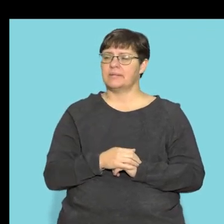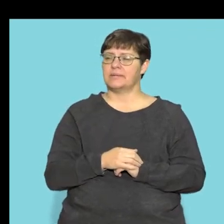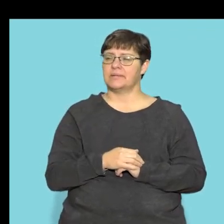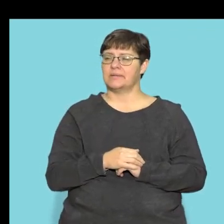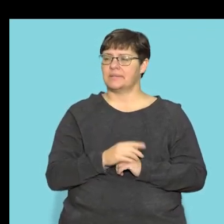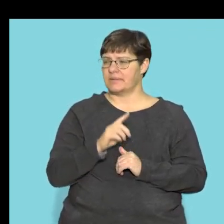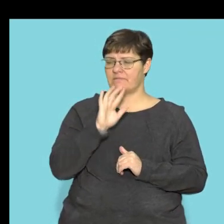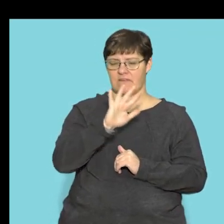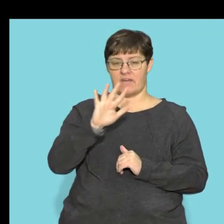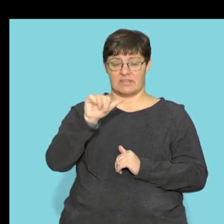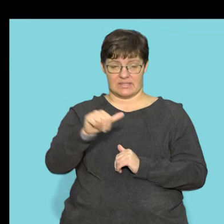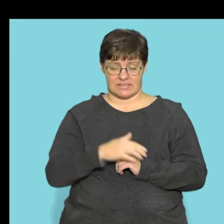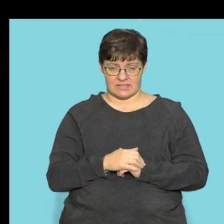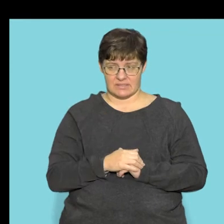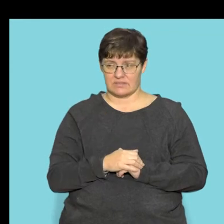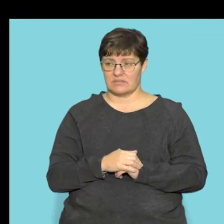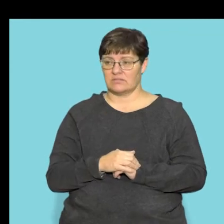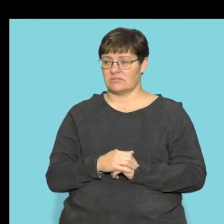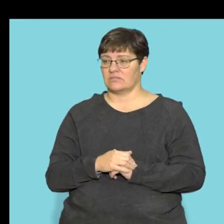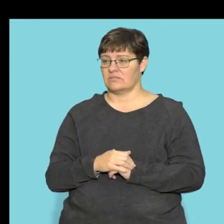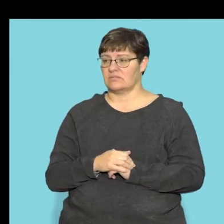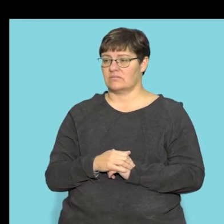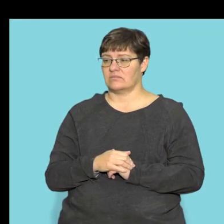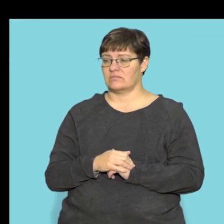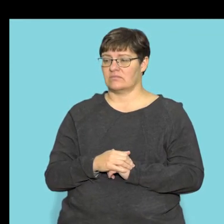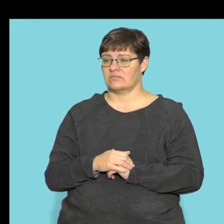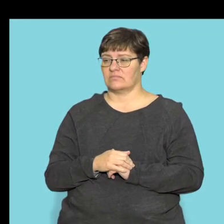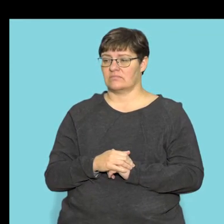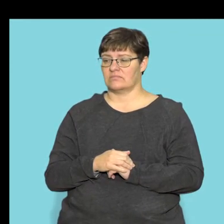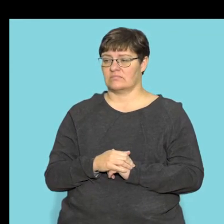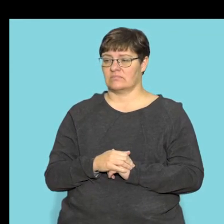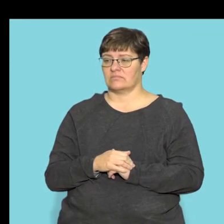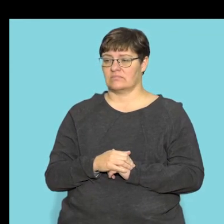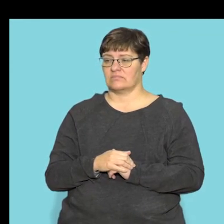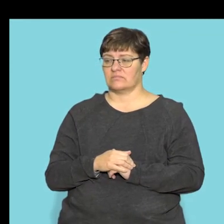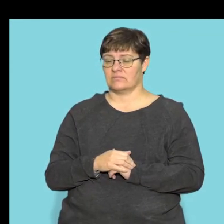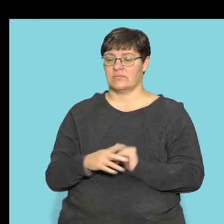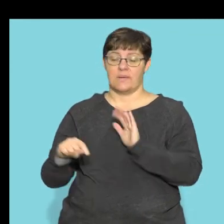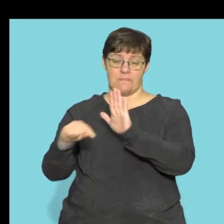1571444, comma, I think this was 556, yes.